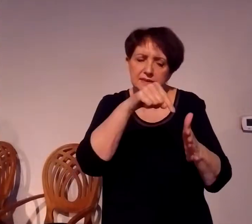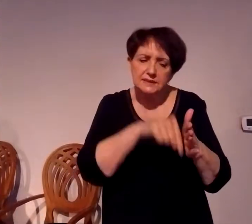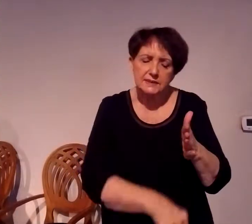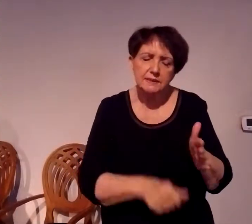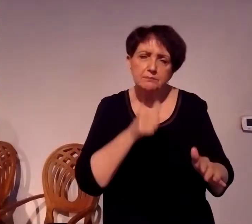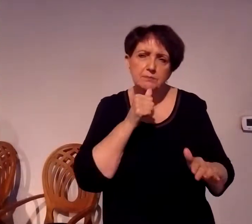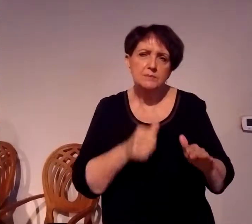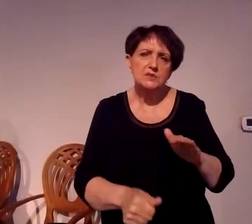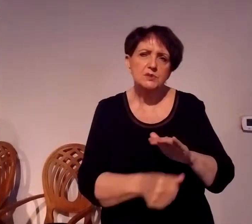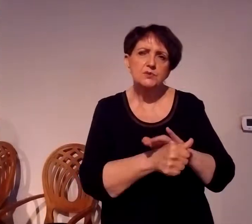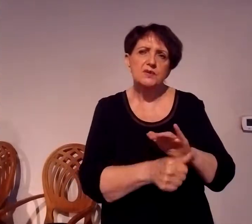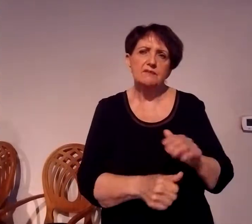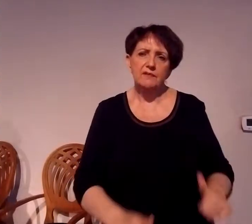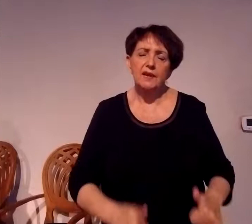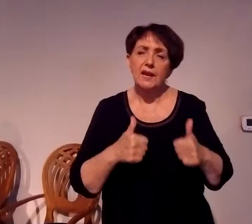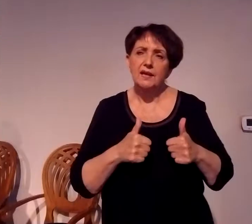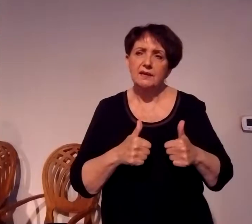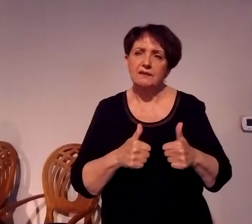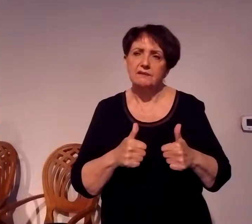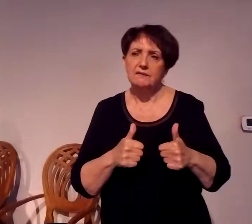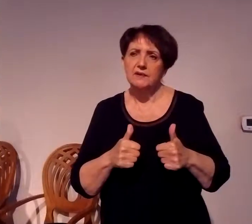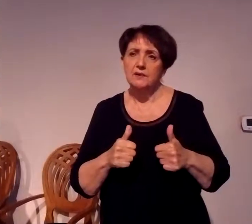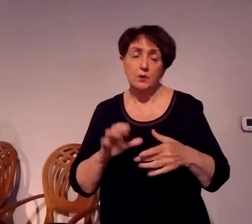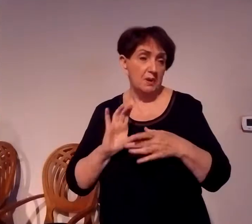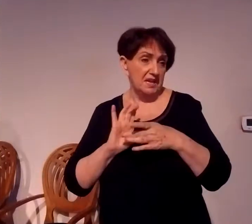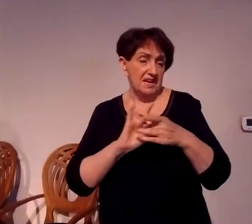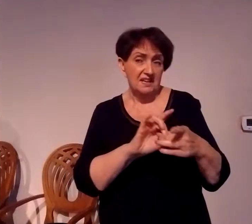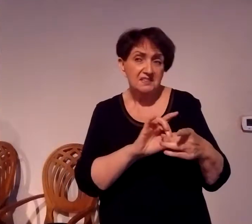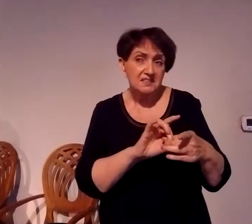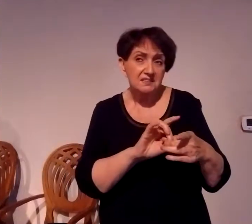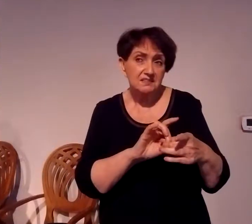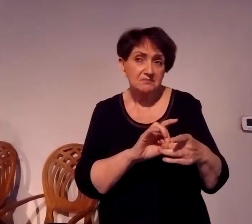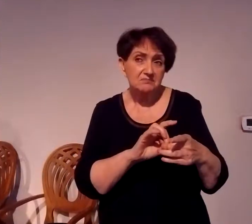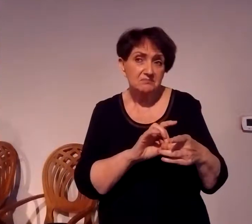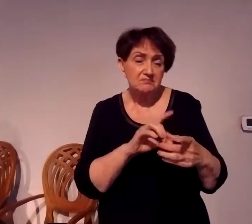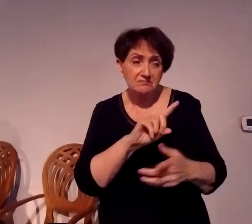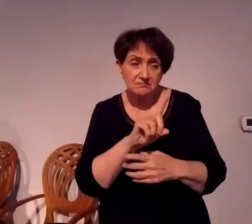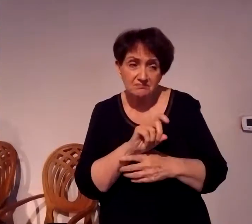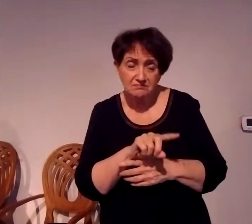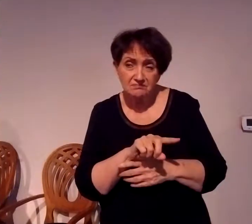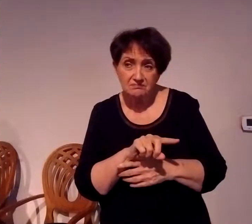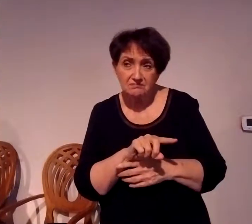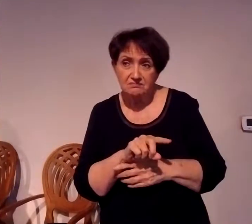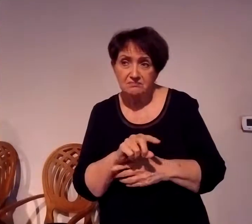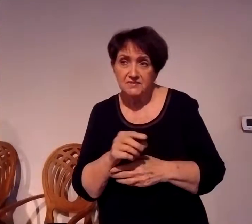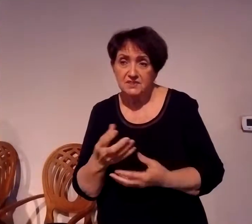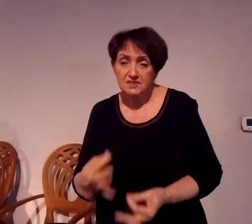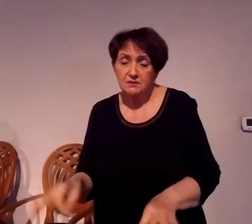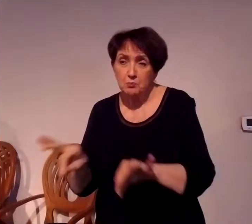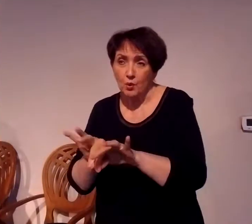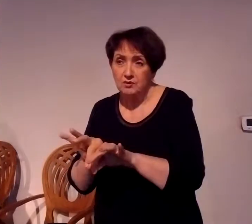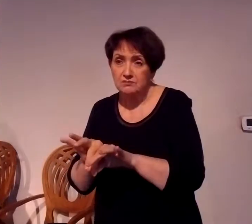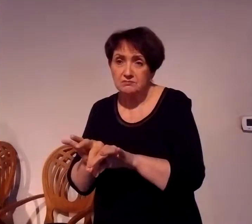life. Are we connected? Does it matter? And what is the